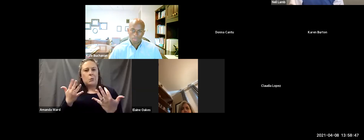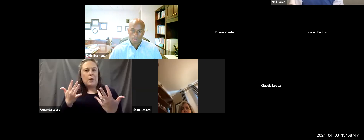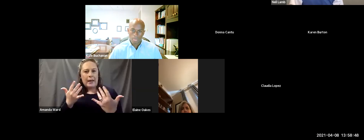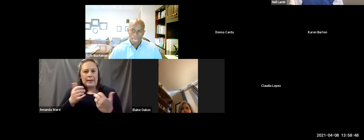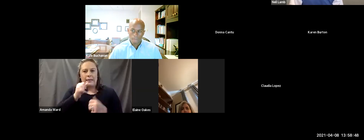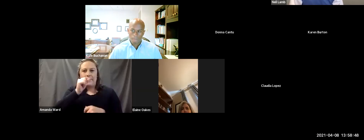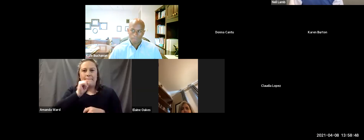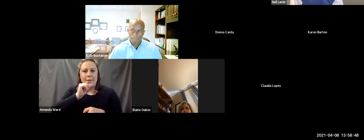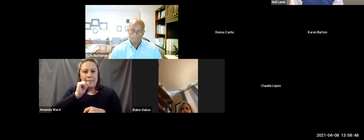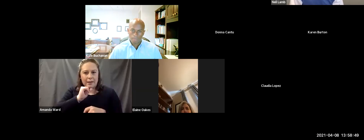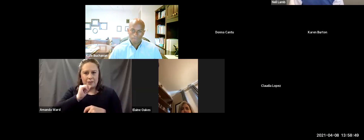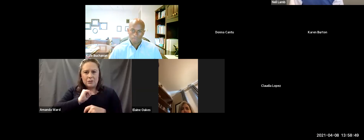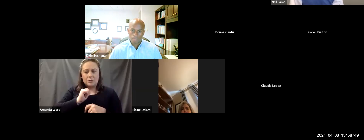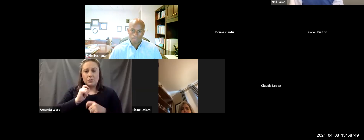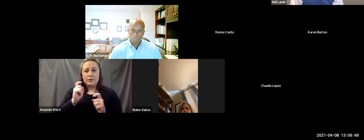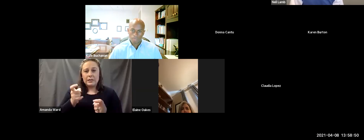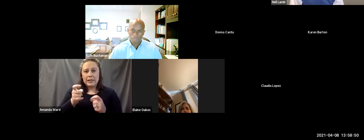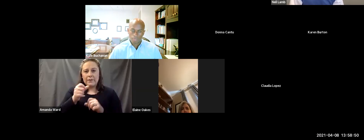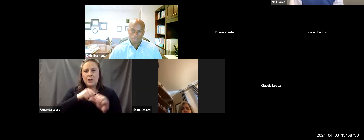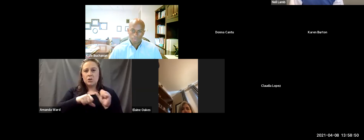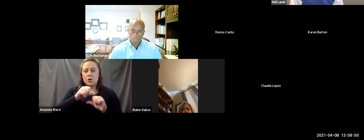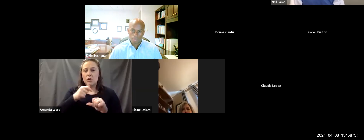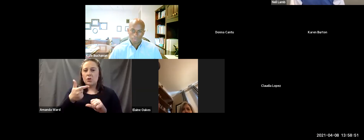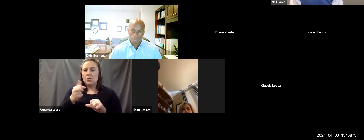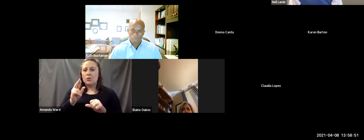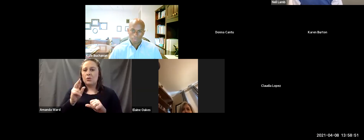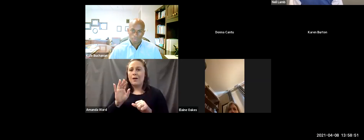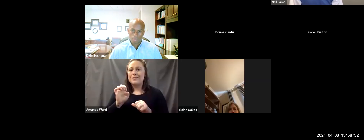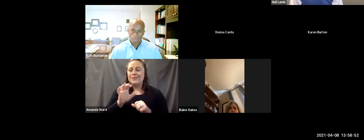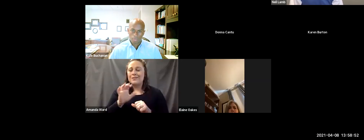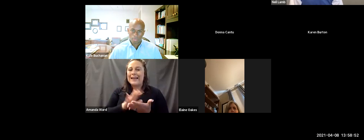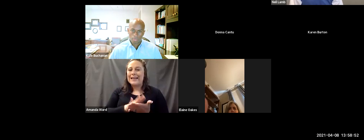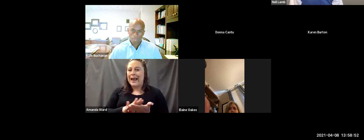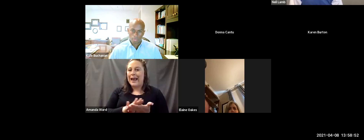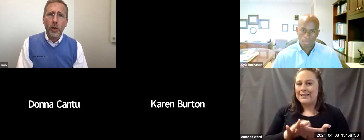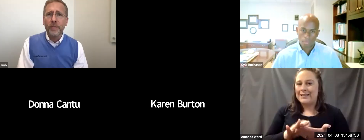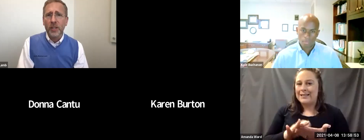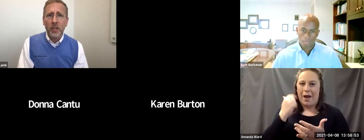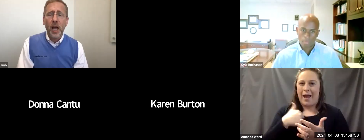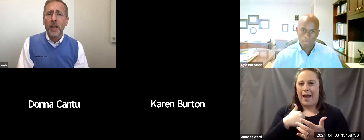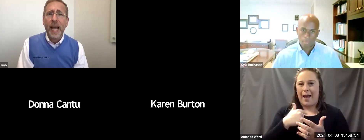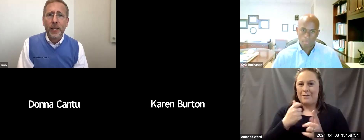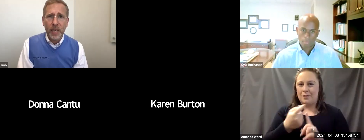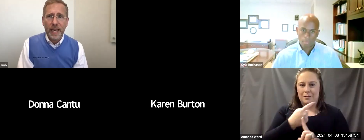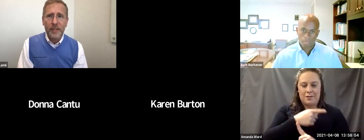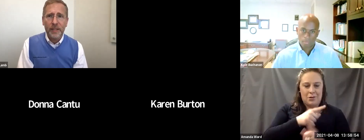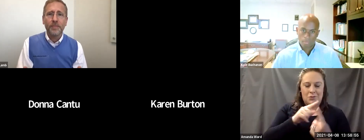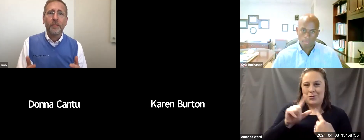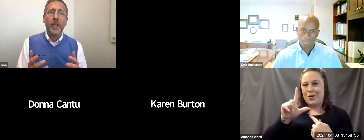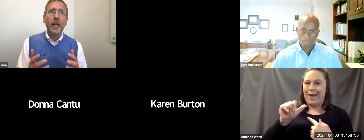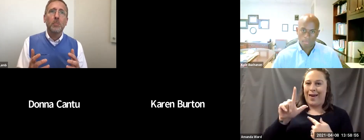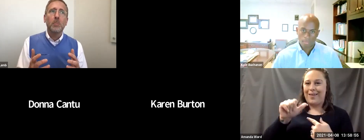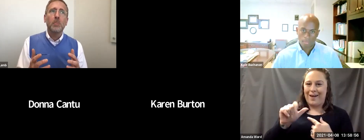patient, and we have to give each other grace and kindness. And I know that sounds like I've now just suddenly wandered off into la la saccharine